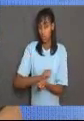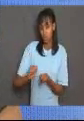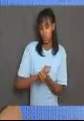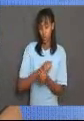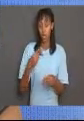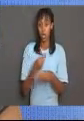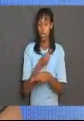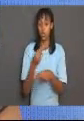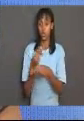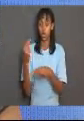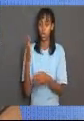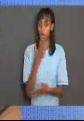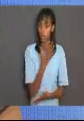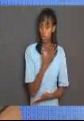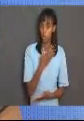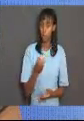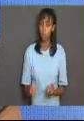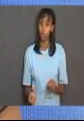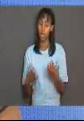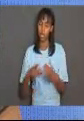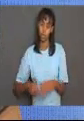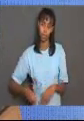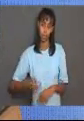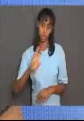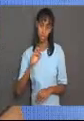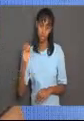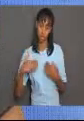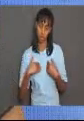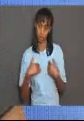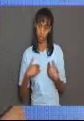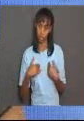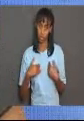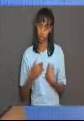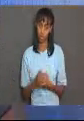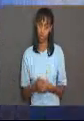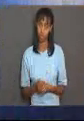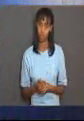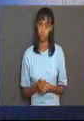the natural habitats of many plants and animals.